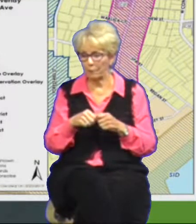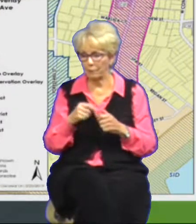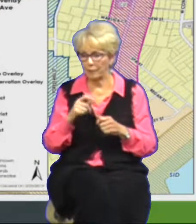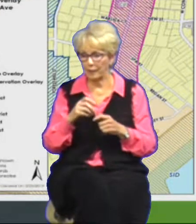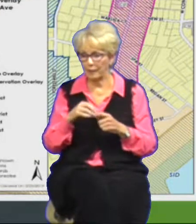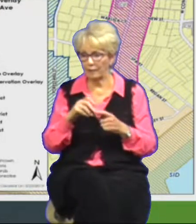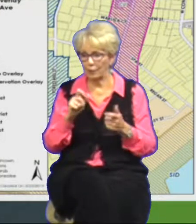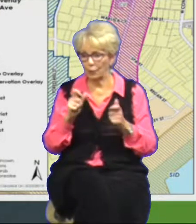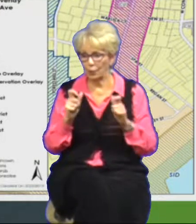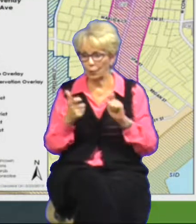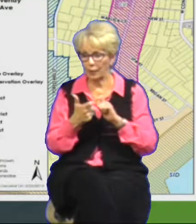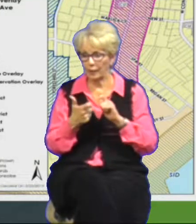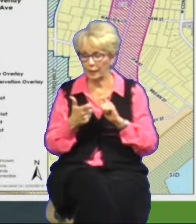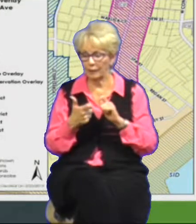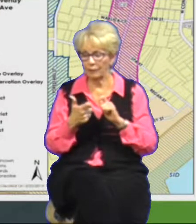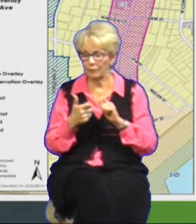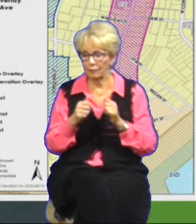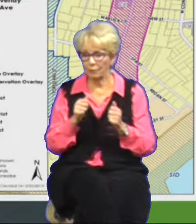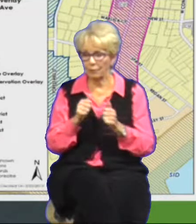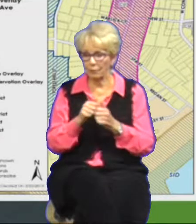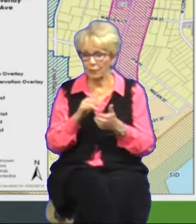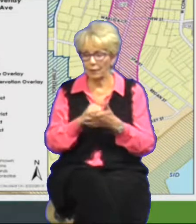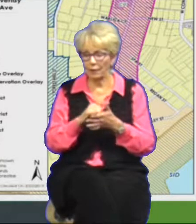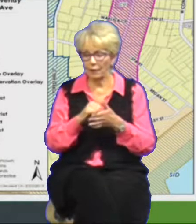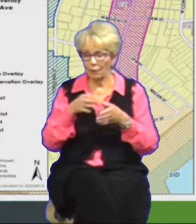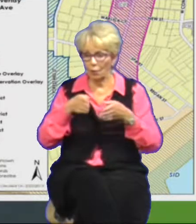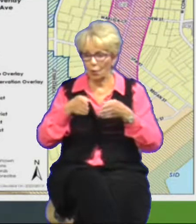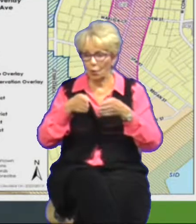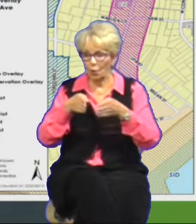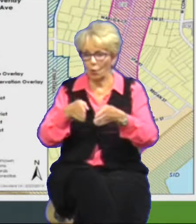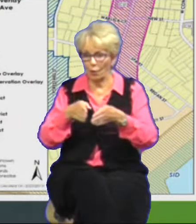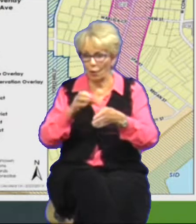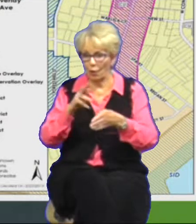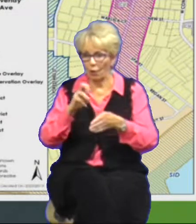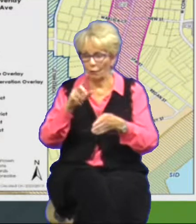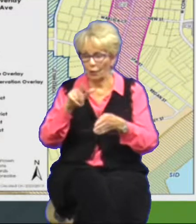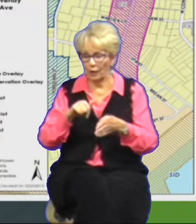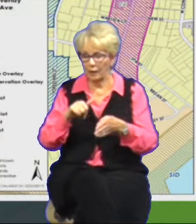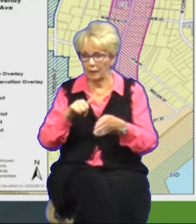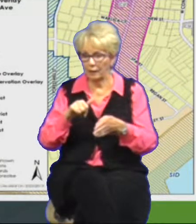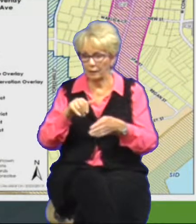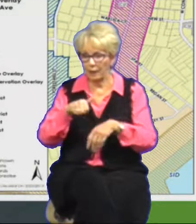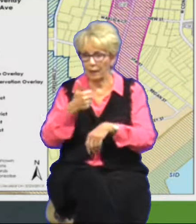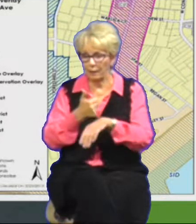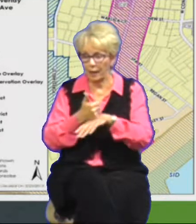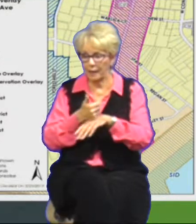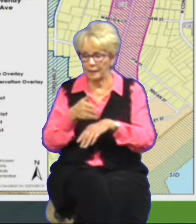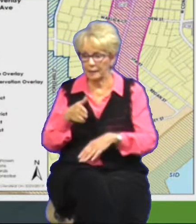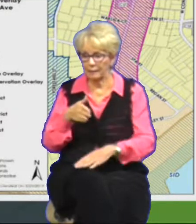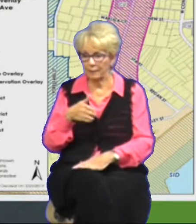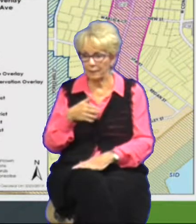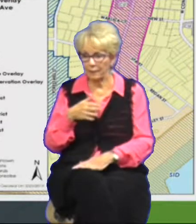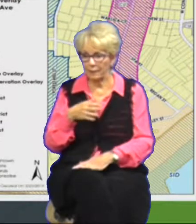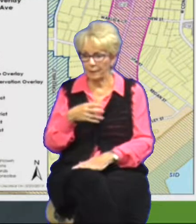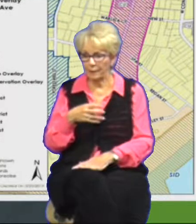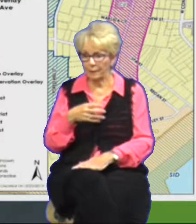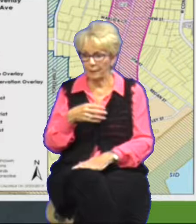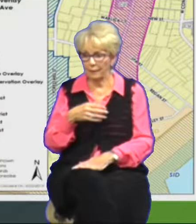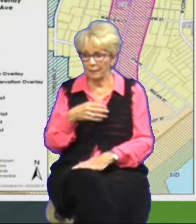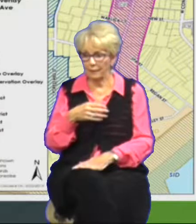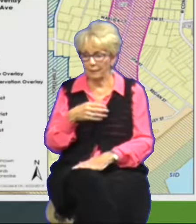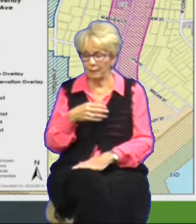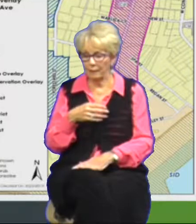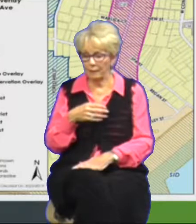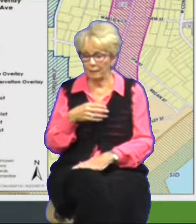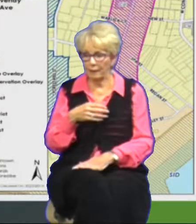corrected with the corridor district, corridor overlay in place, and the